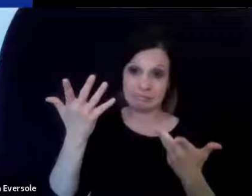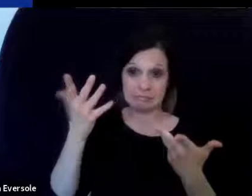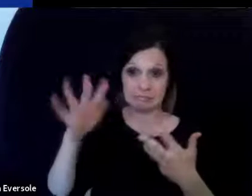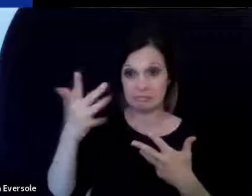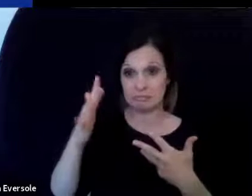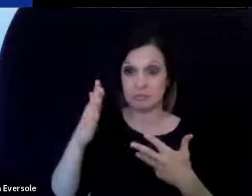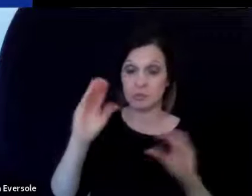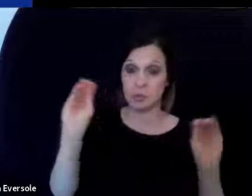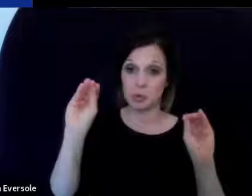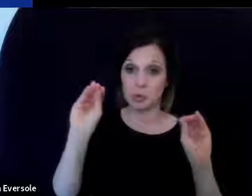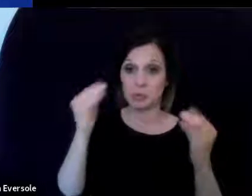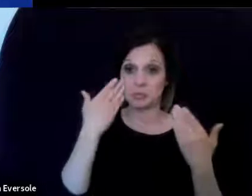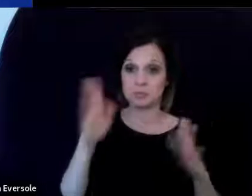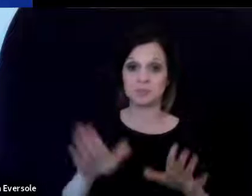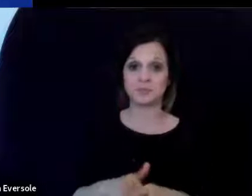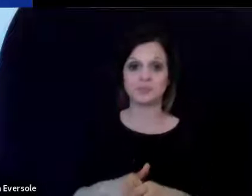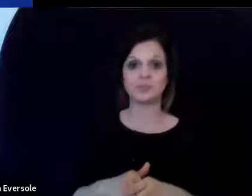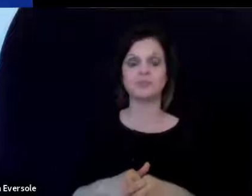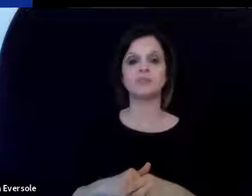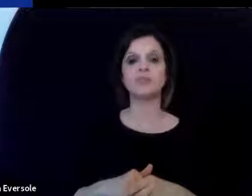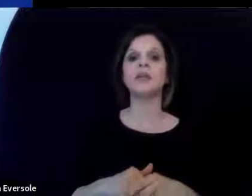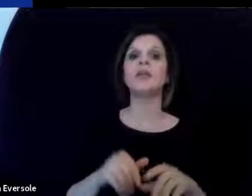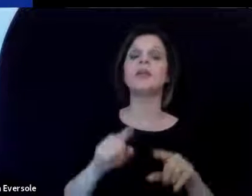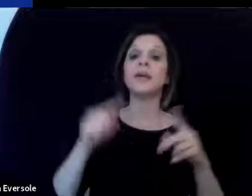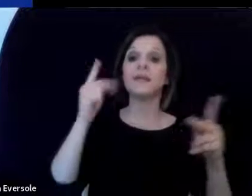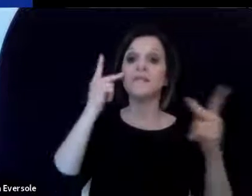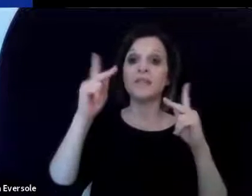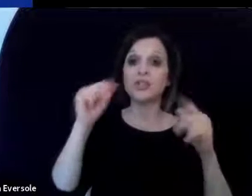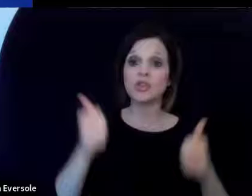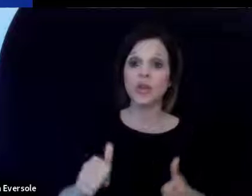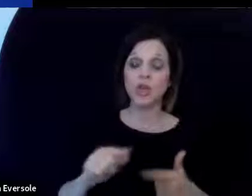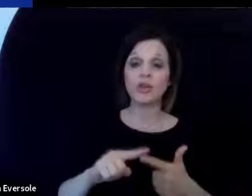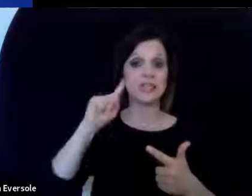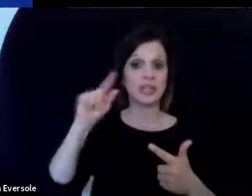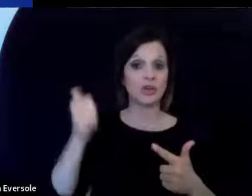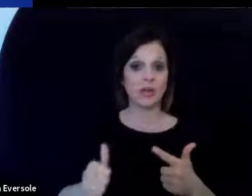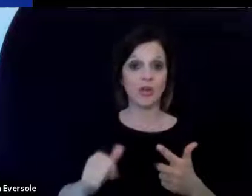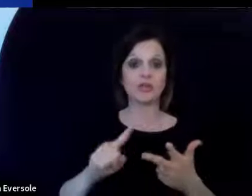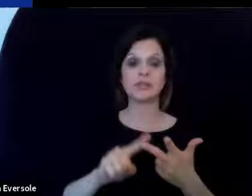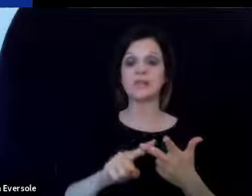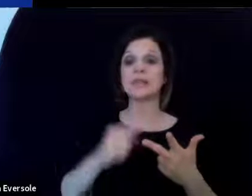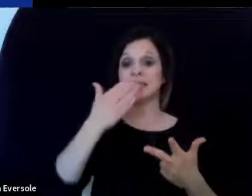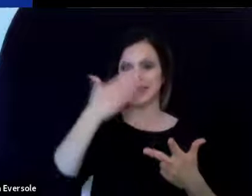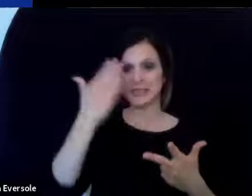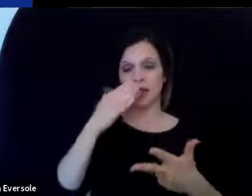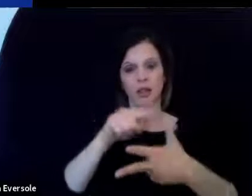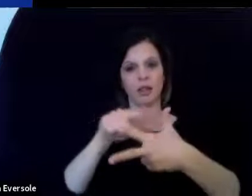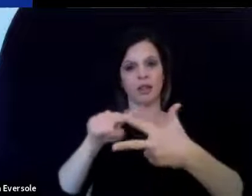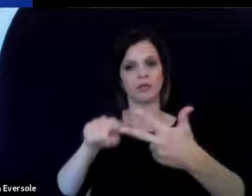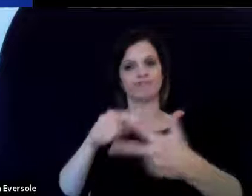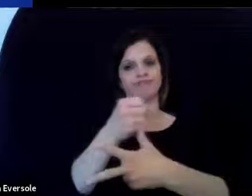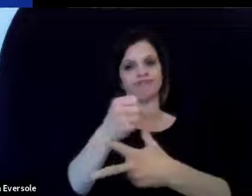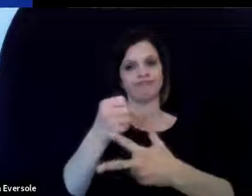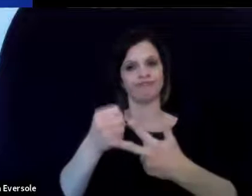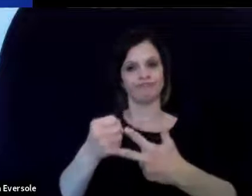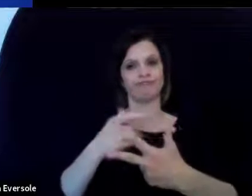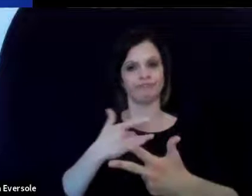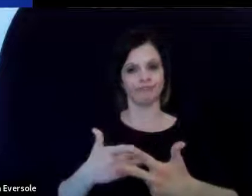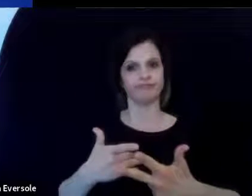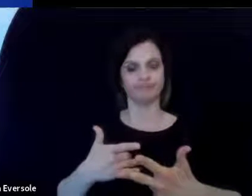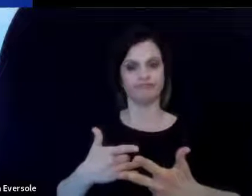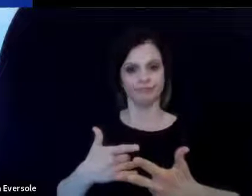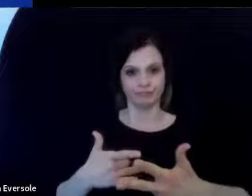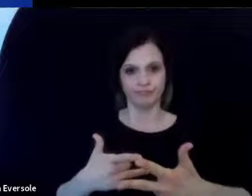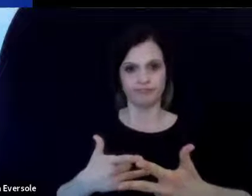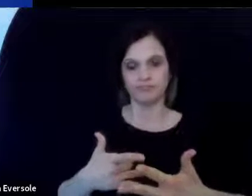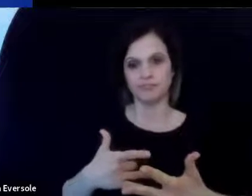vision loss, hearing loss, and smell with little star asterisks, because we want to make sure that you guys are aware that